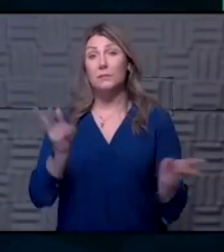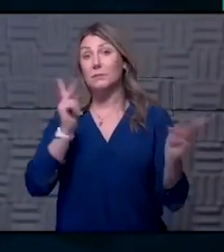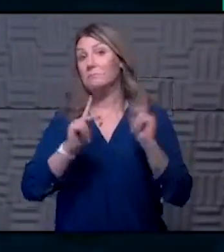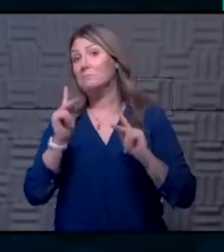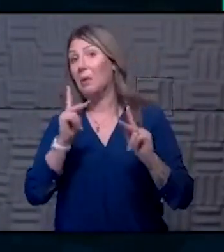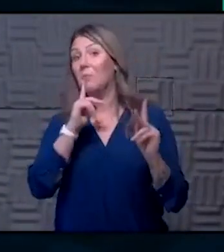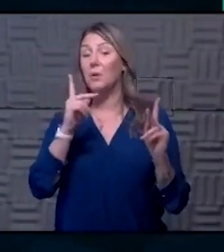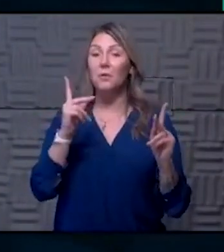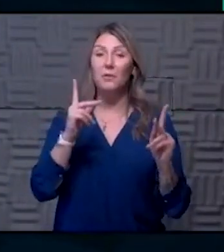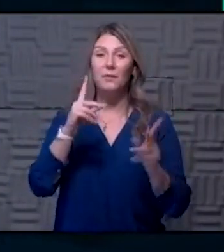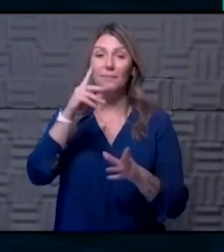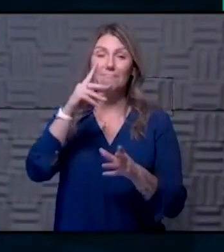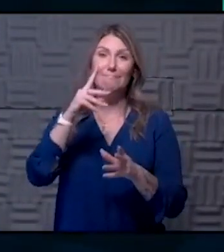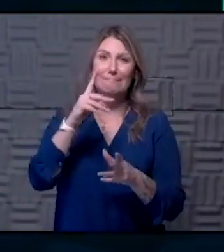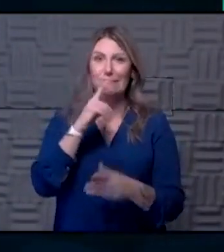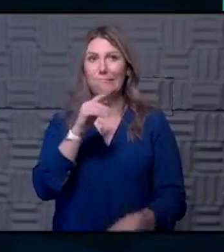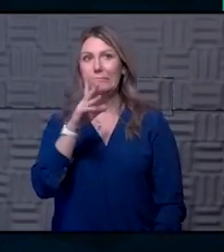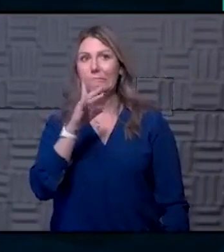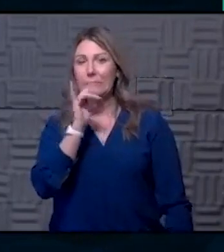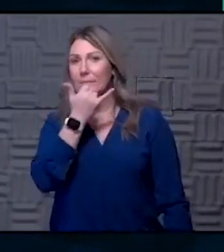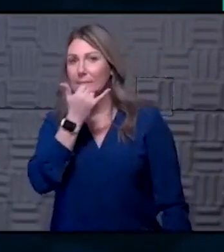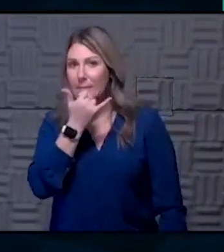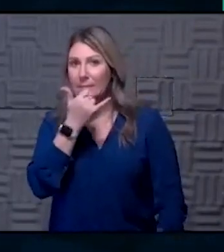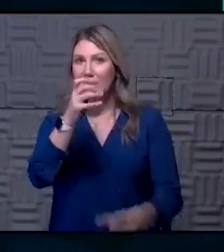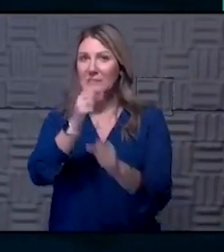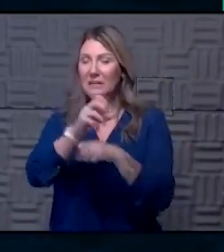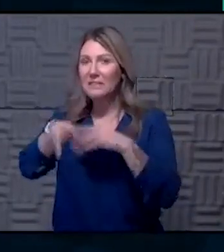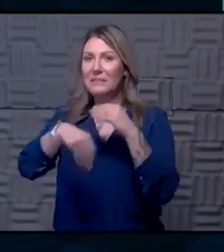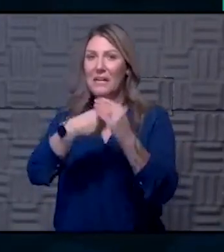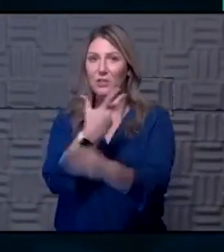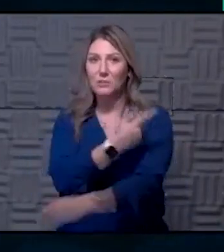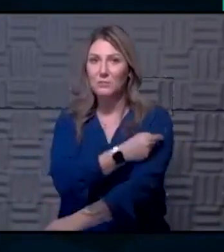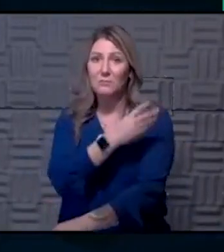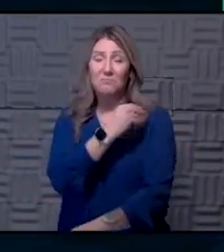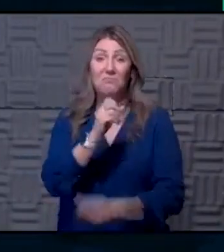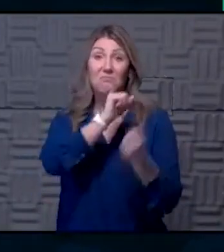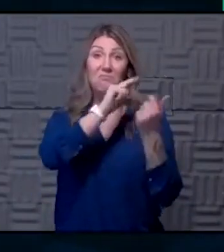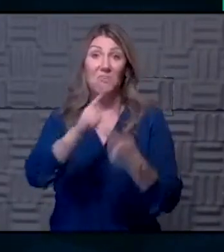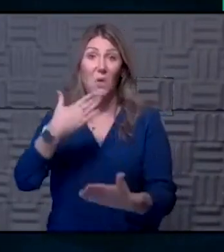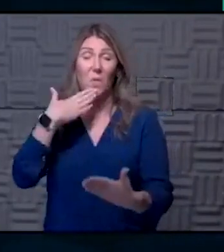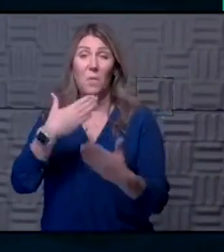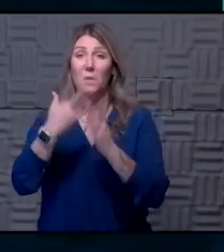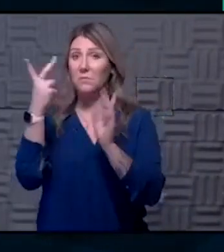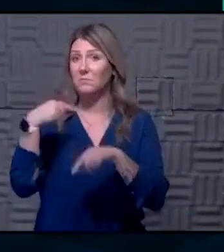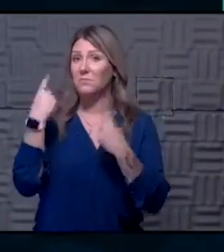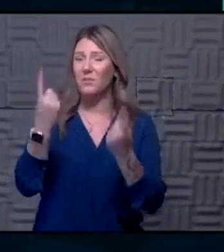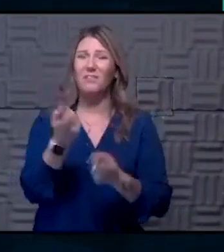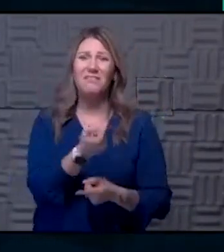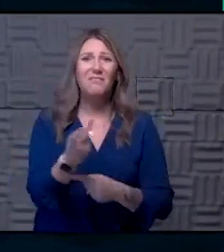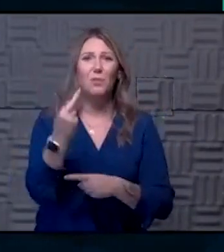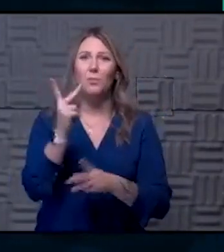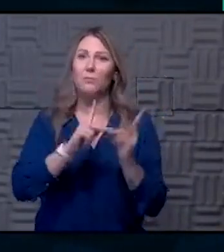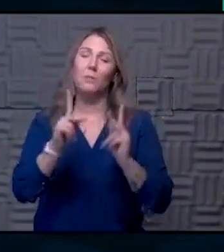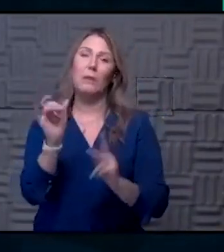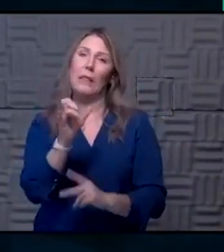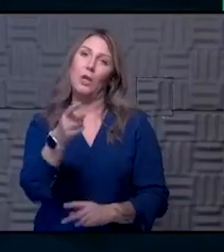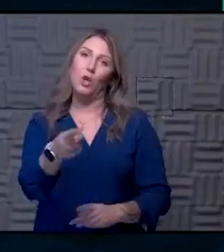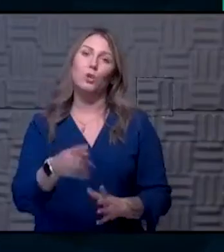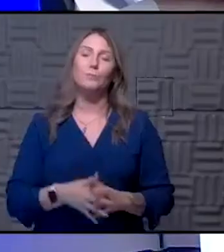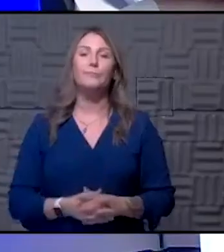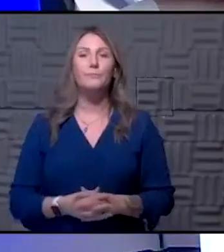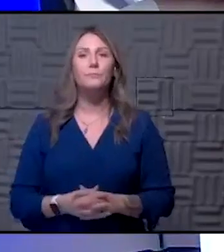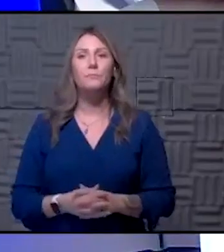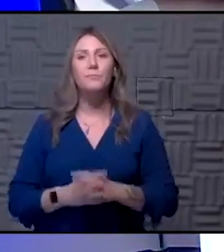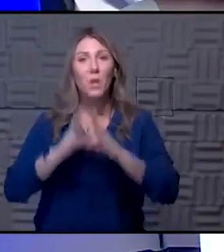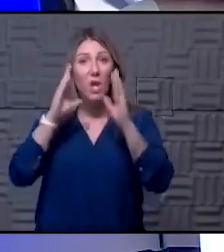who inadvertently gotten extra doses, and they've all done well so far. Very few people like her. Yeah. Hopefully